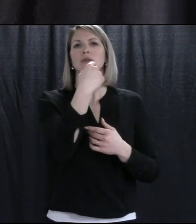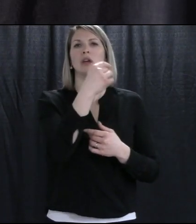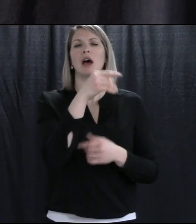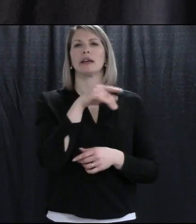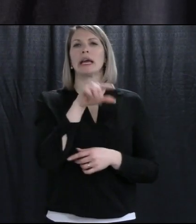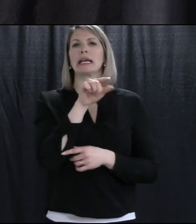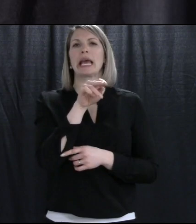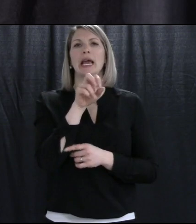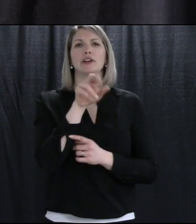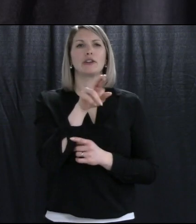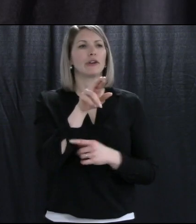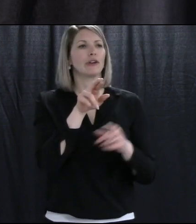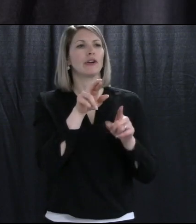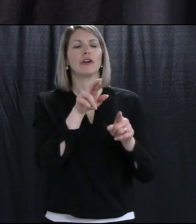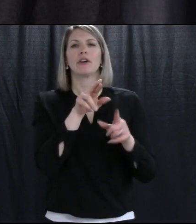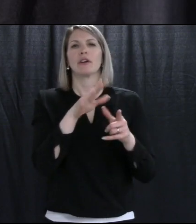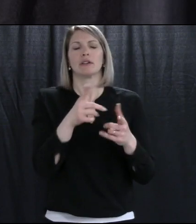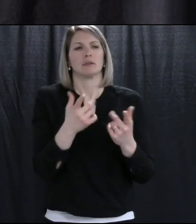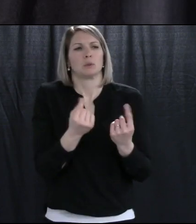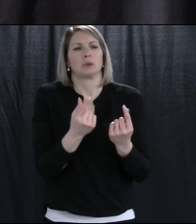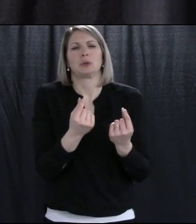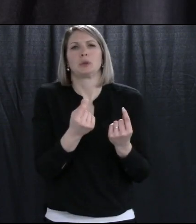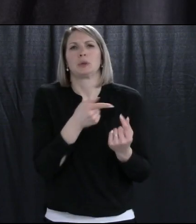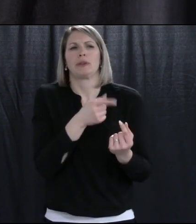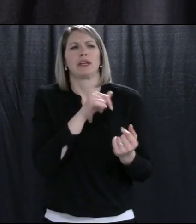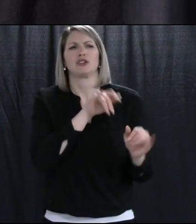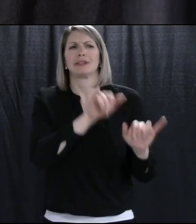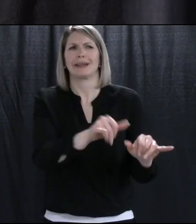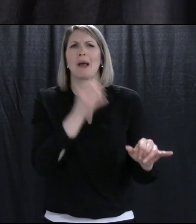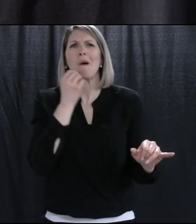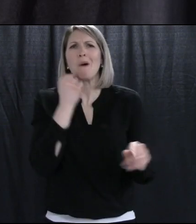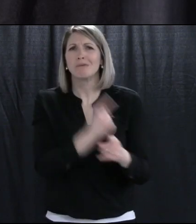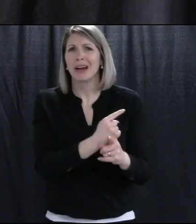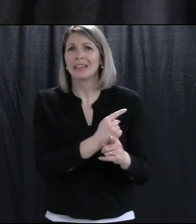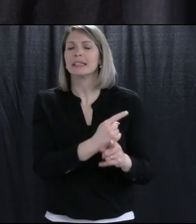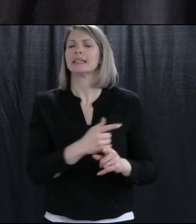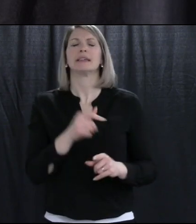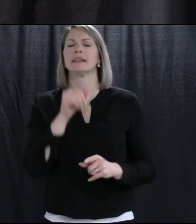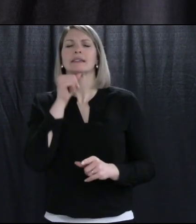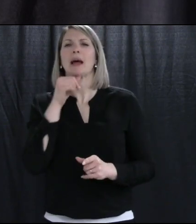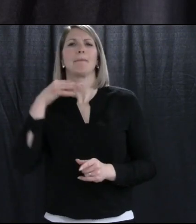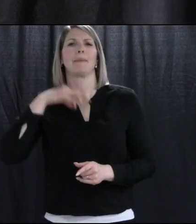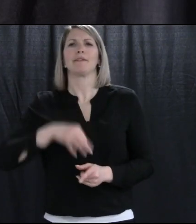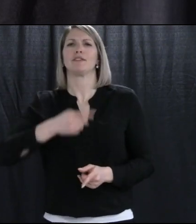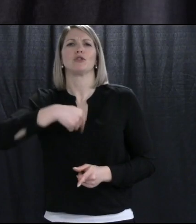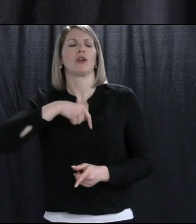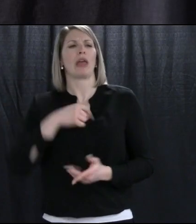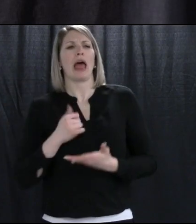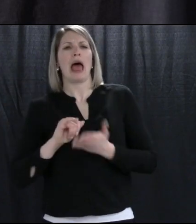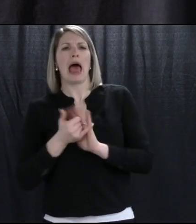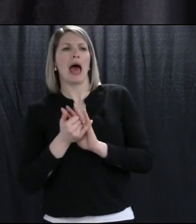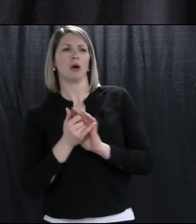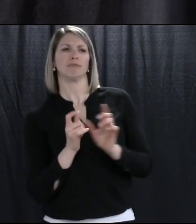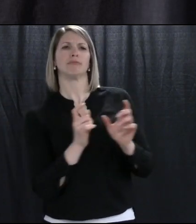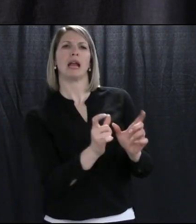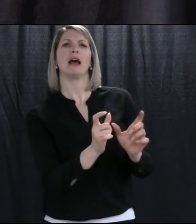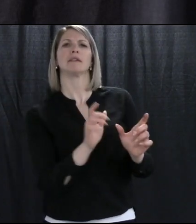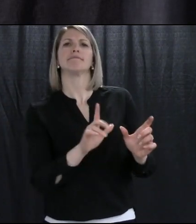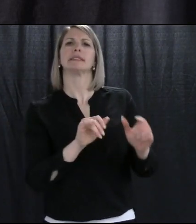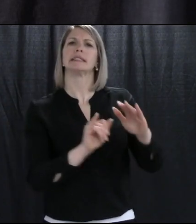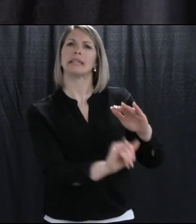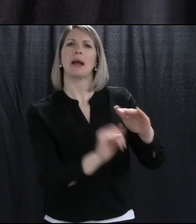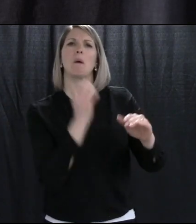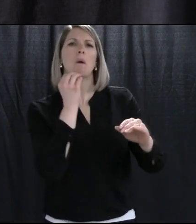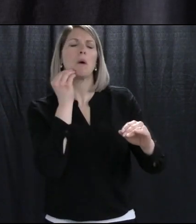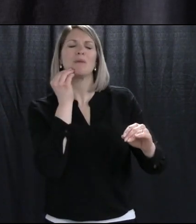been terribly helpful. So we're hoping to firm up the quality of the information we get. And obviously, if that is a significant